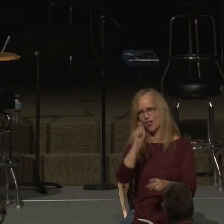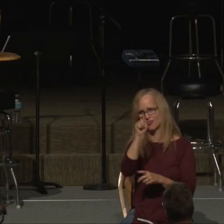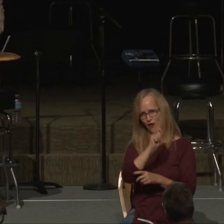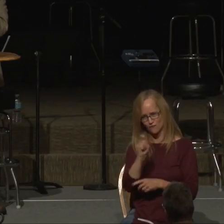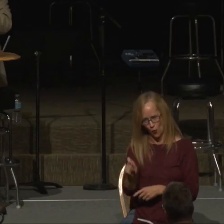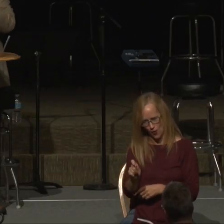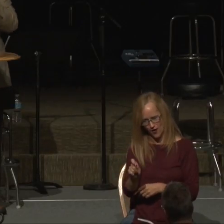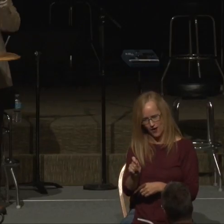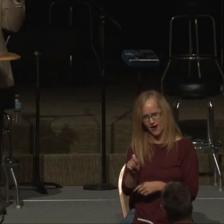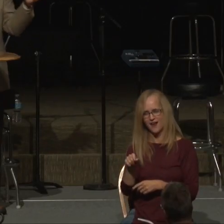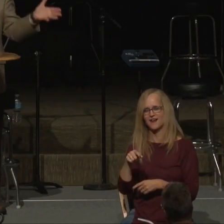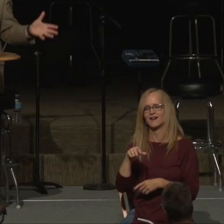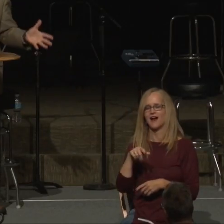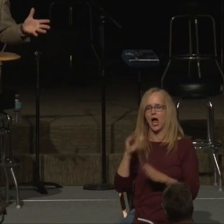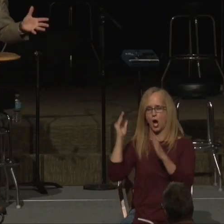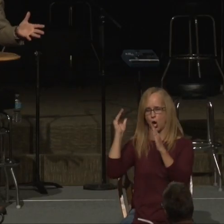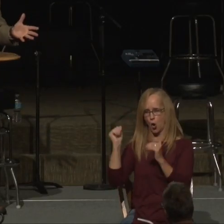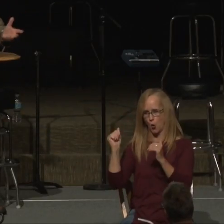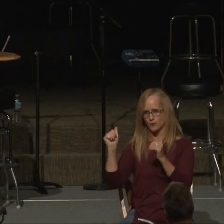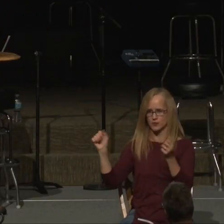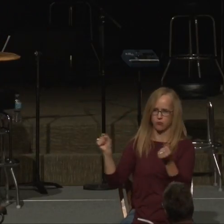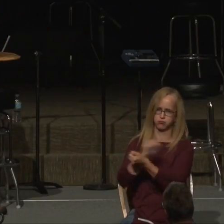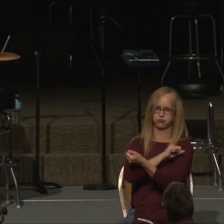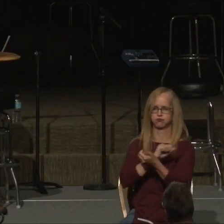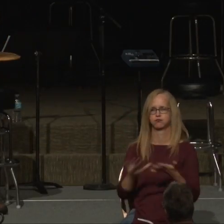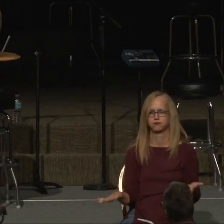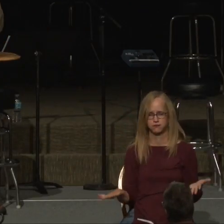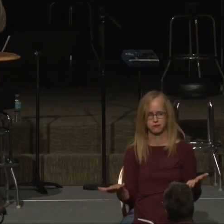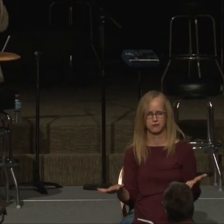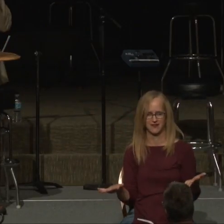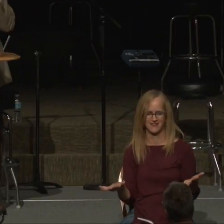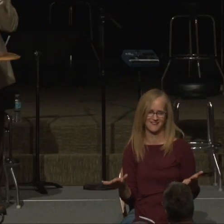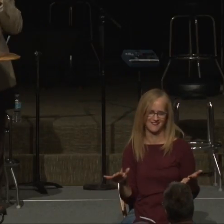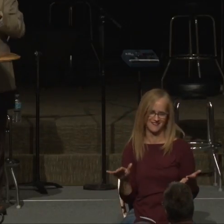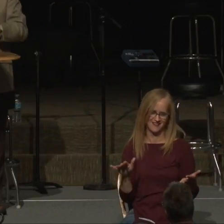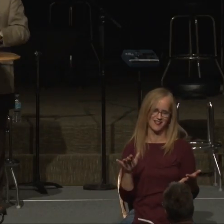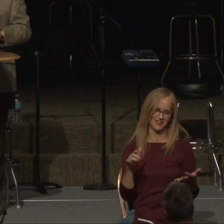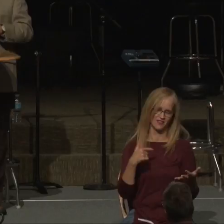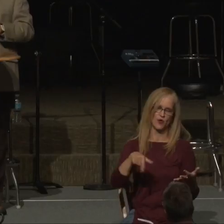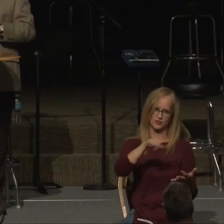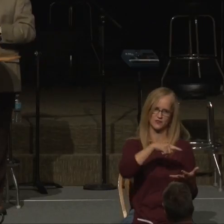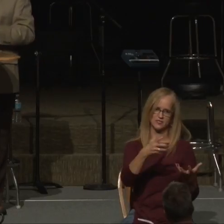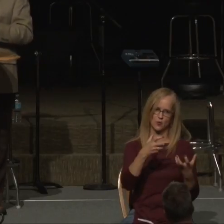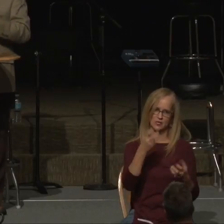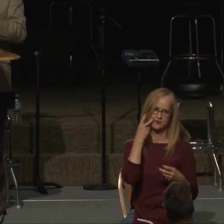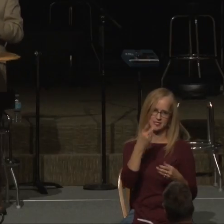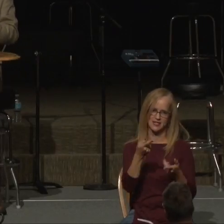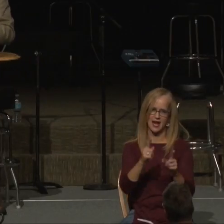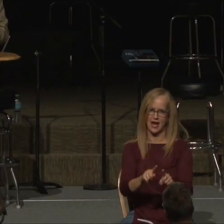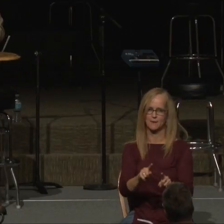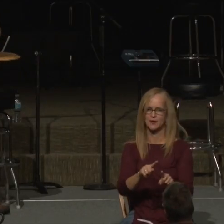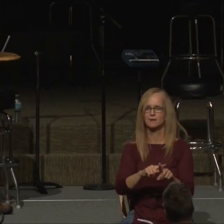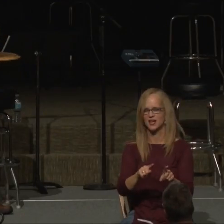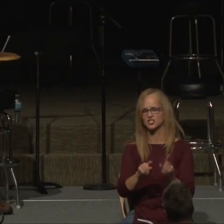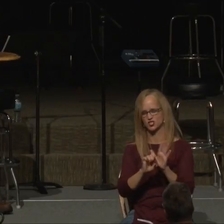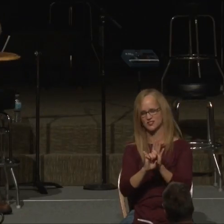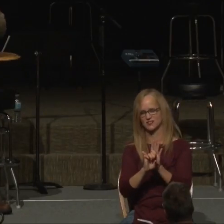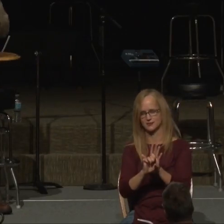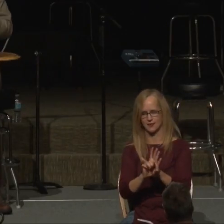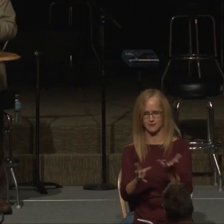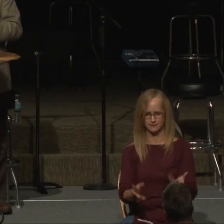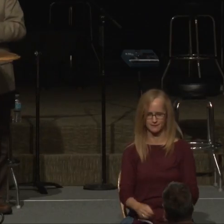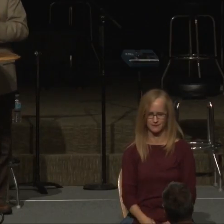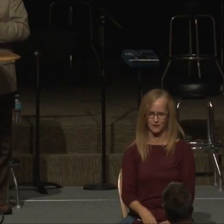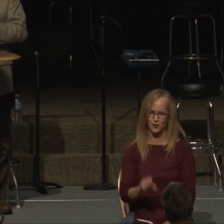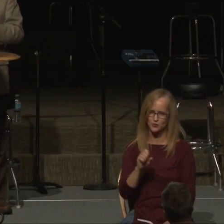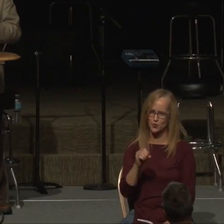as they say, our hopes have been dashed, those of us who want to see that happen. But this is just an illustration, right? So